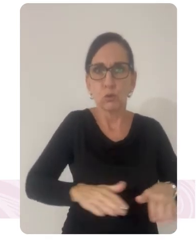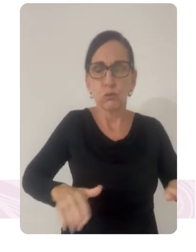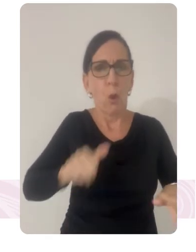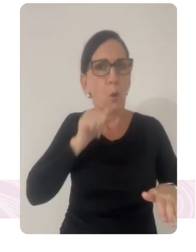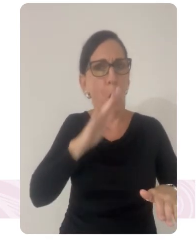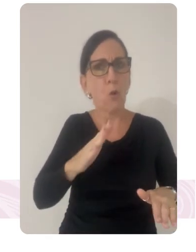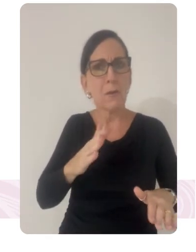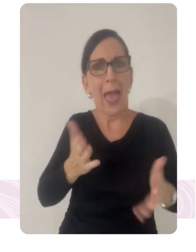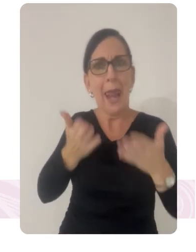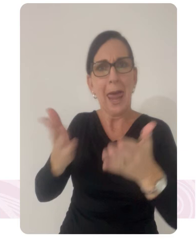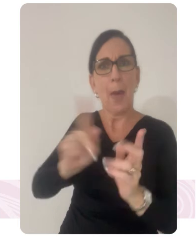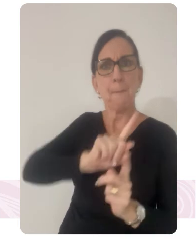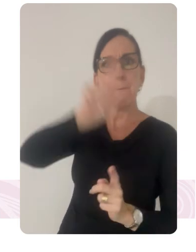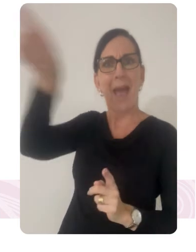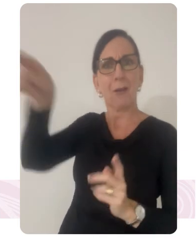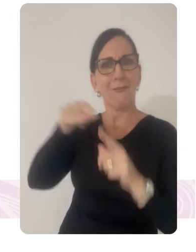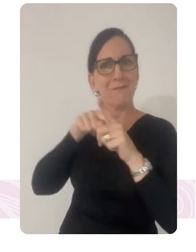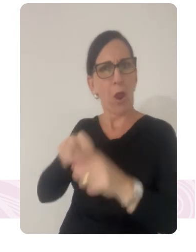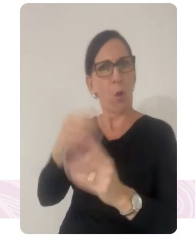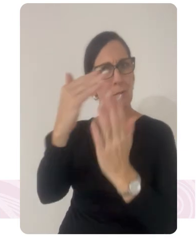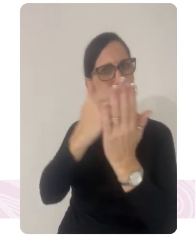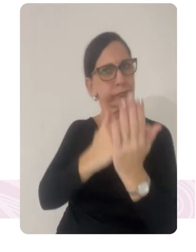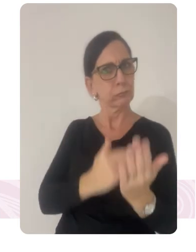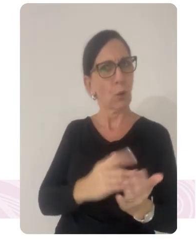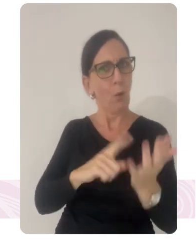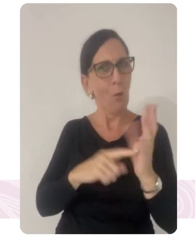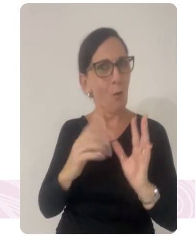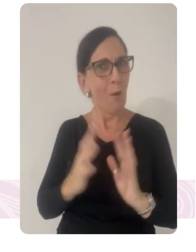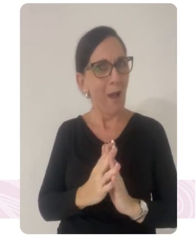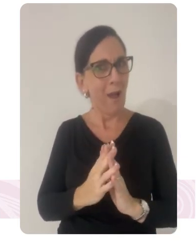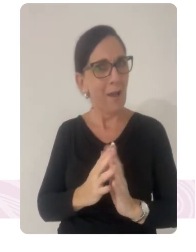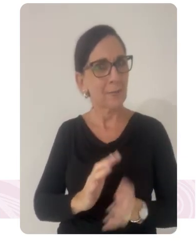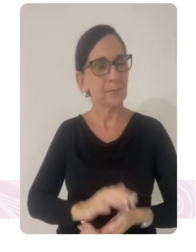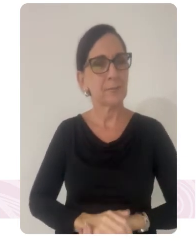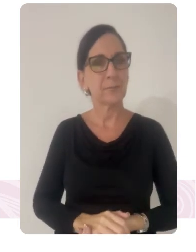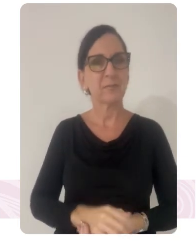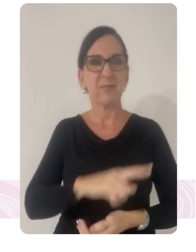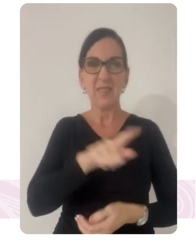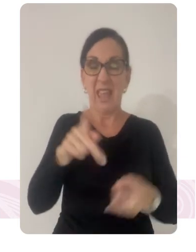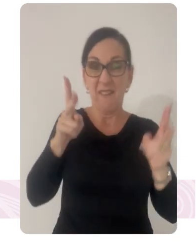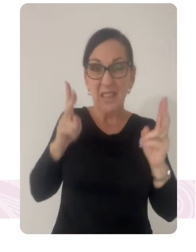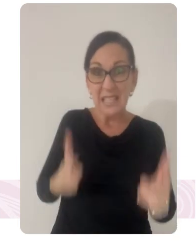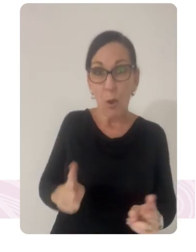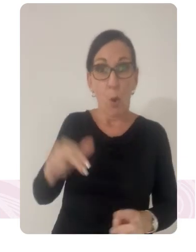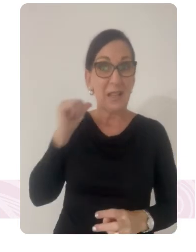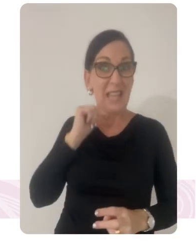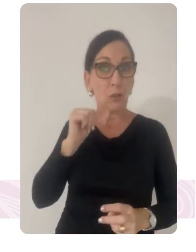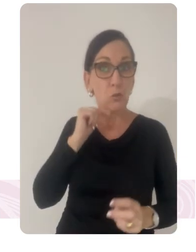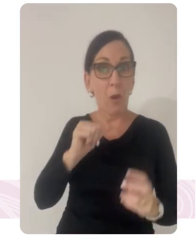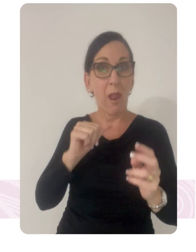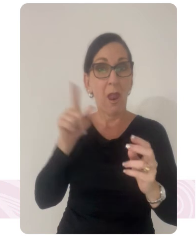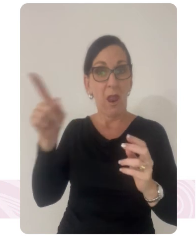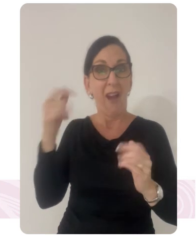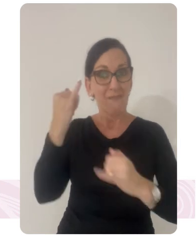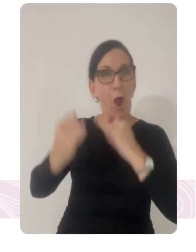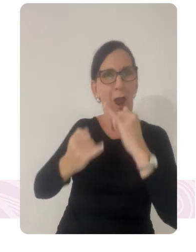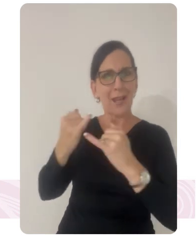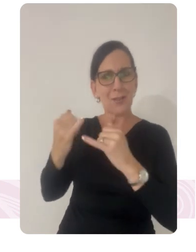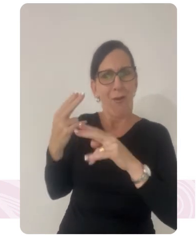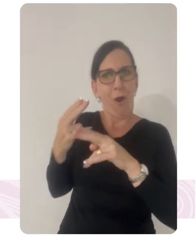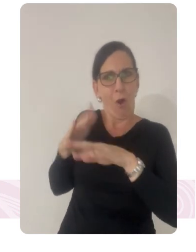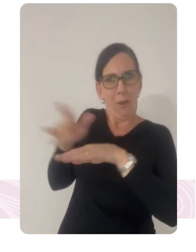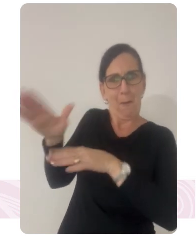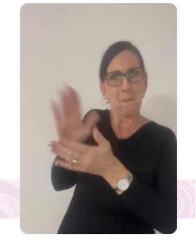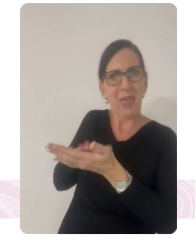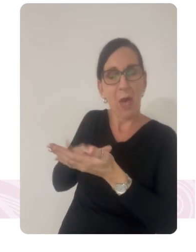of returning them as agreed or legally required. Using physical and sexual violence against the mother and